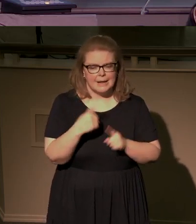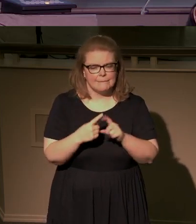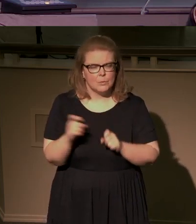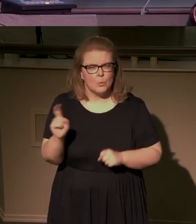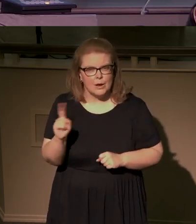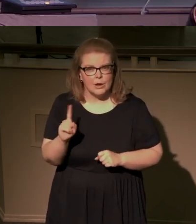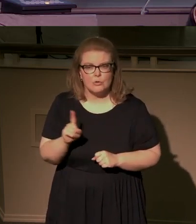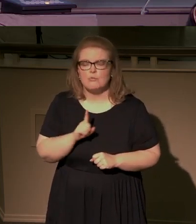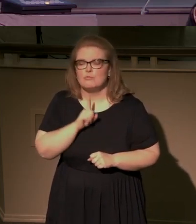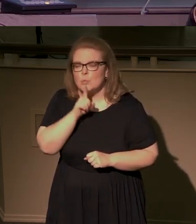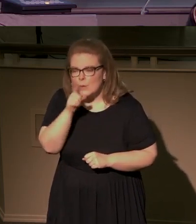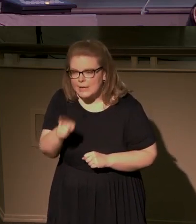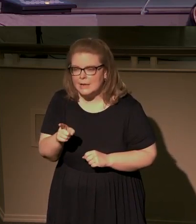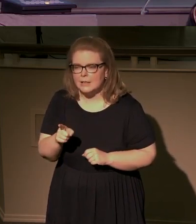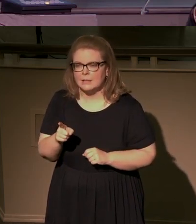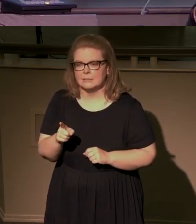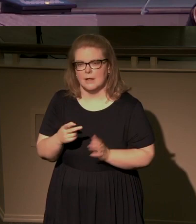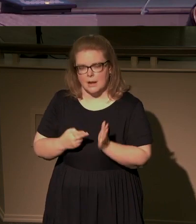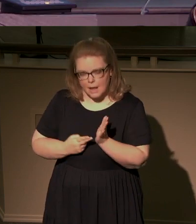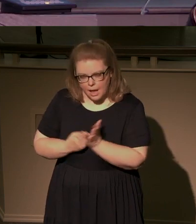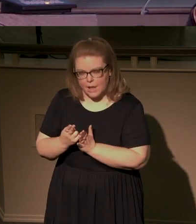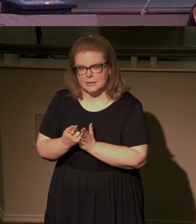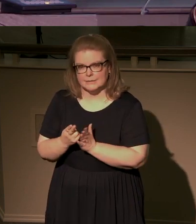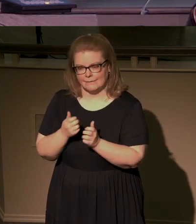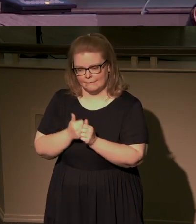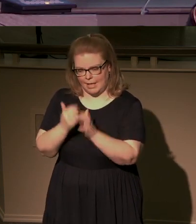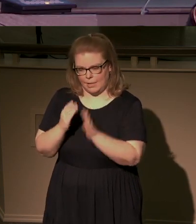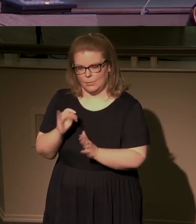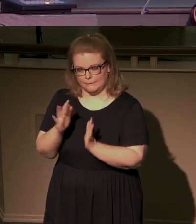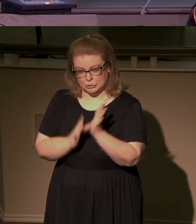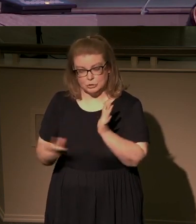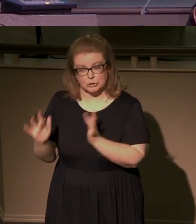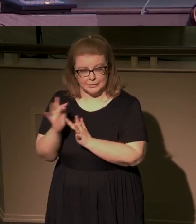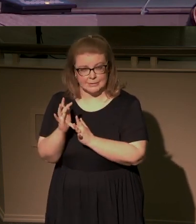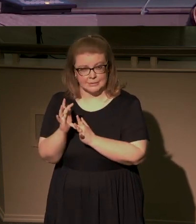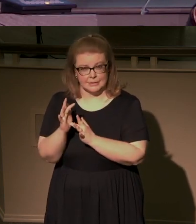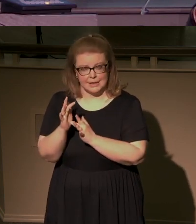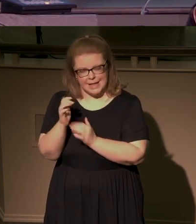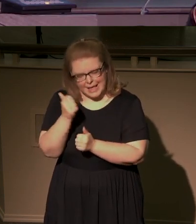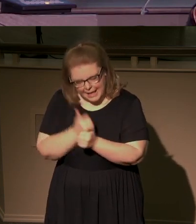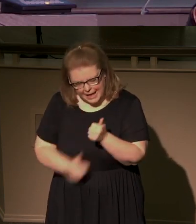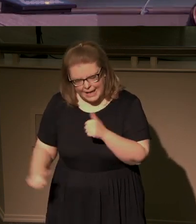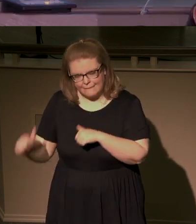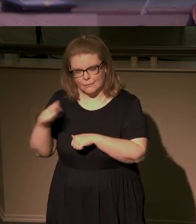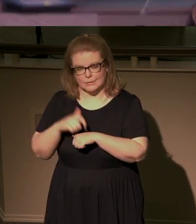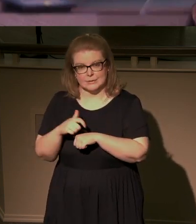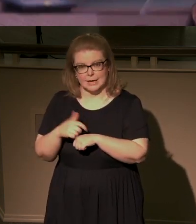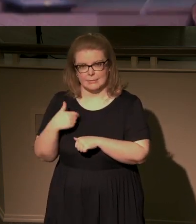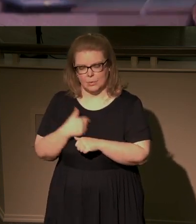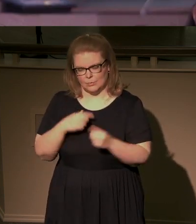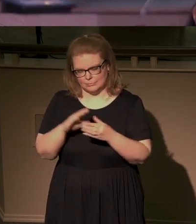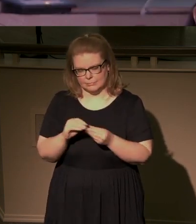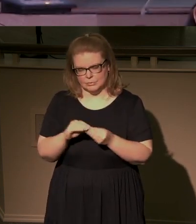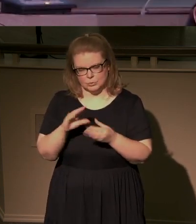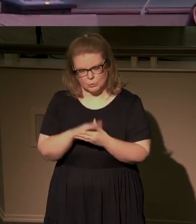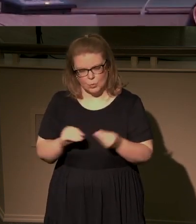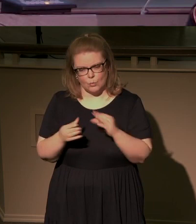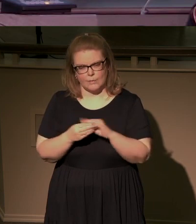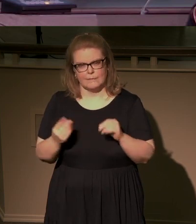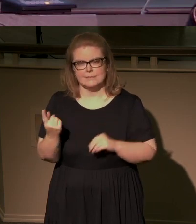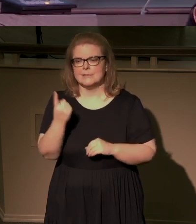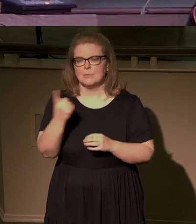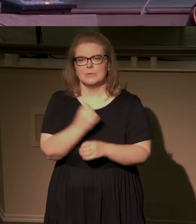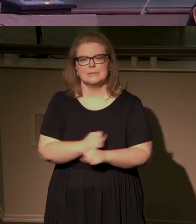real and legitimate followers of Jesus. Every time we tell a story of someone's salvation, every time